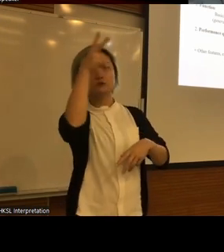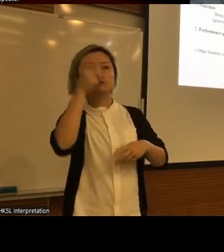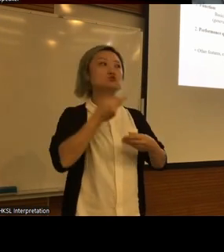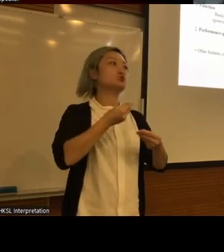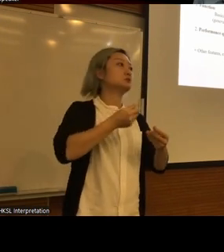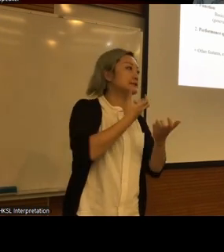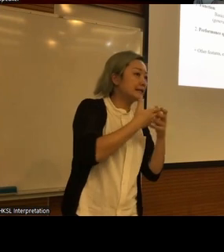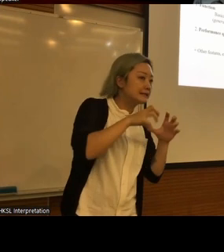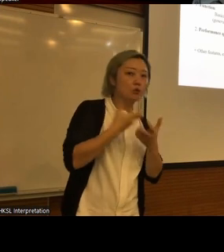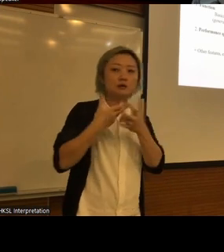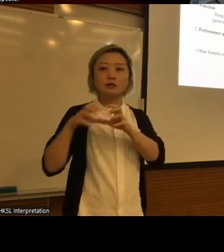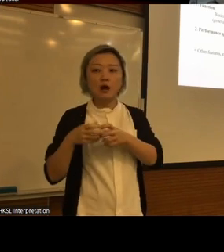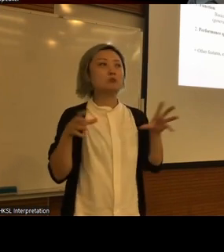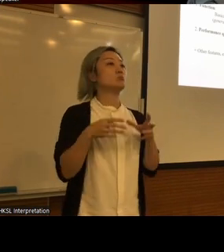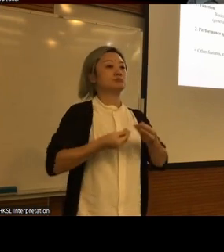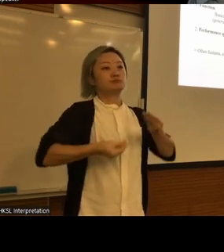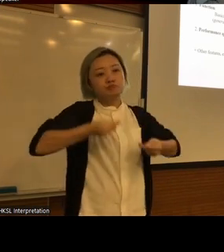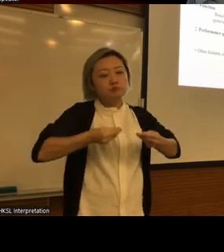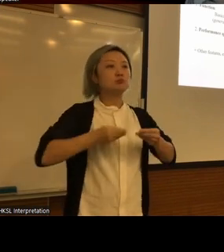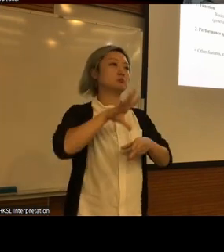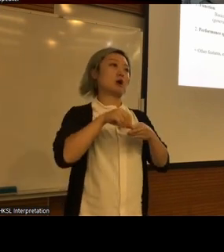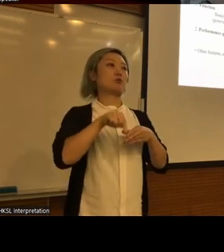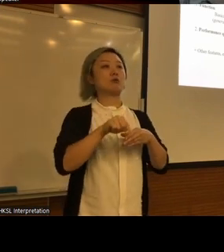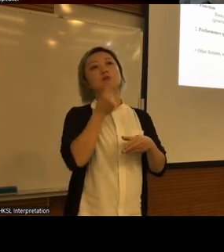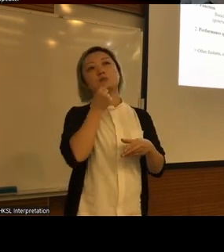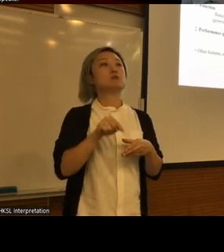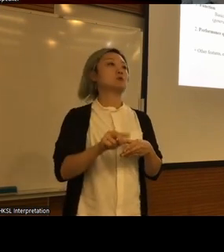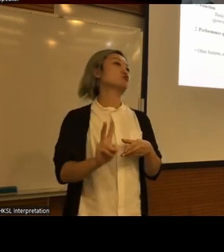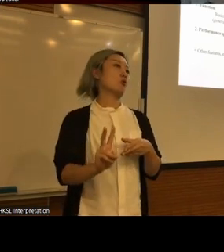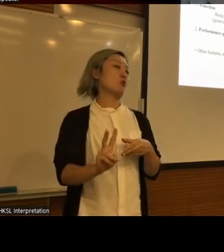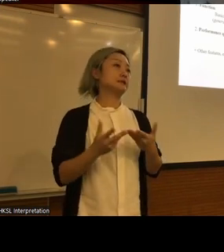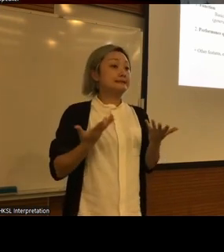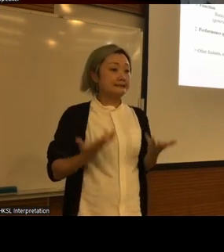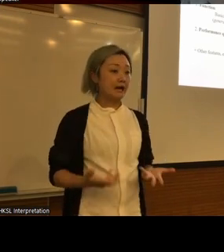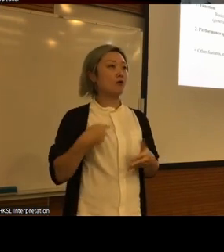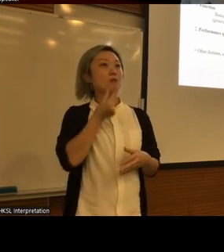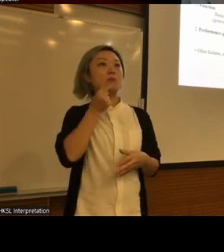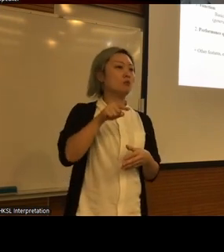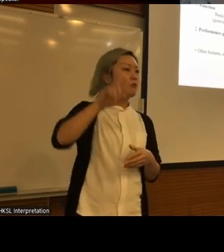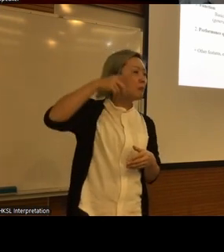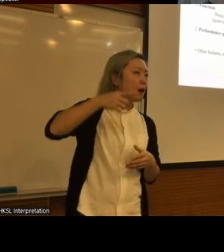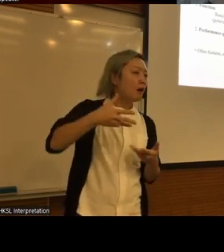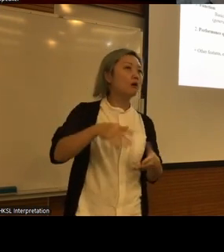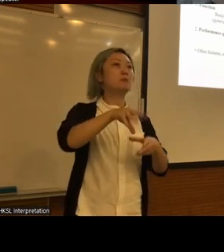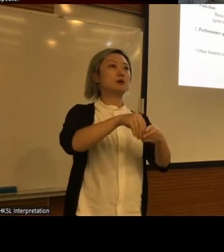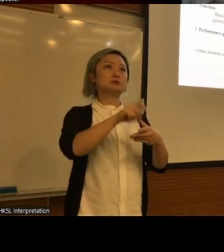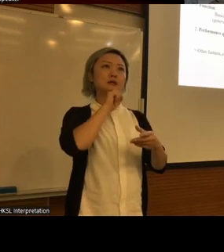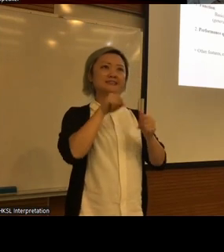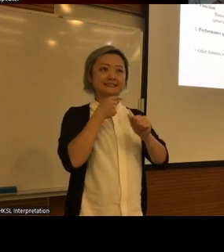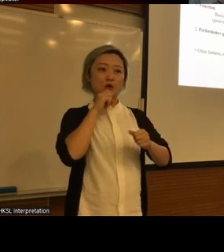hearings. So here, when I talk about conference interpreting, I define conference interpreters in 2